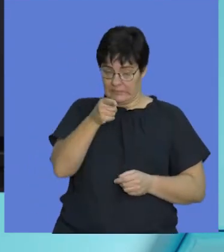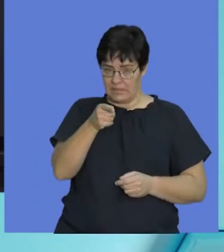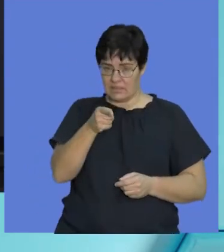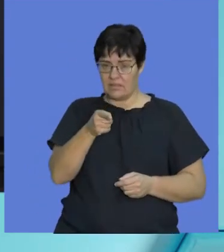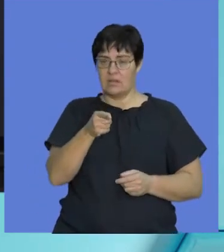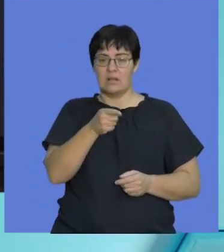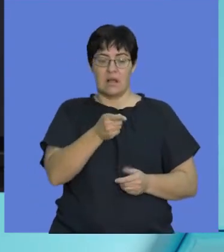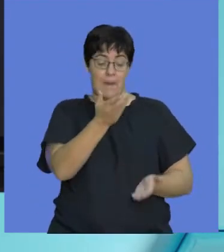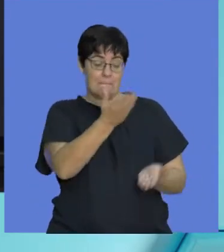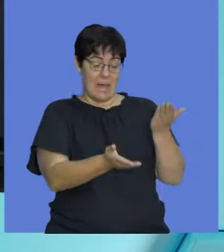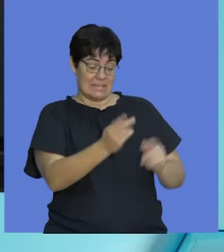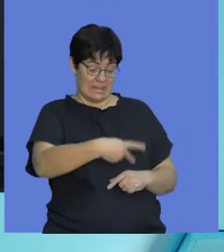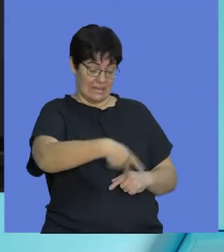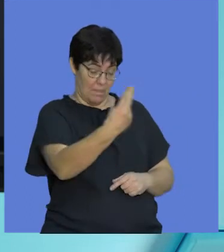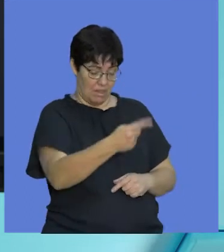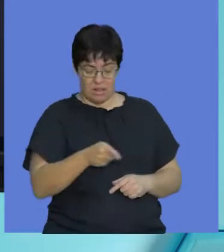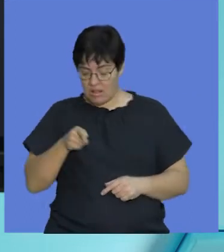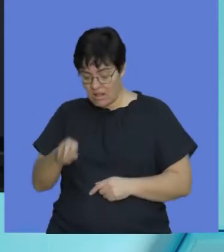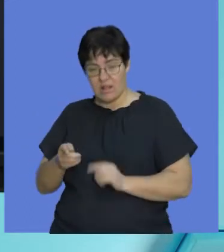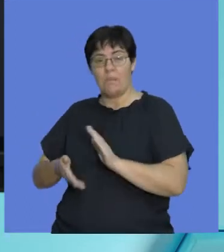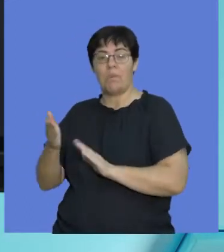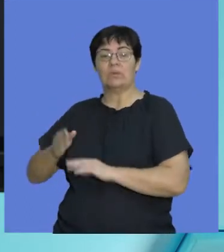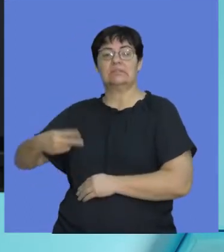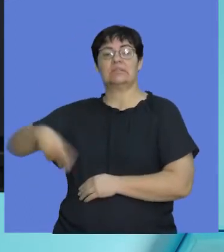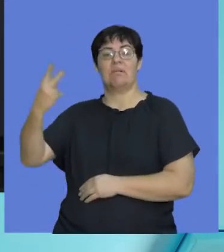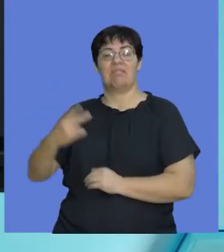means that if mass doubles,